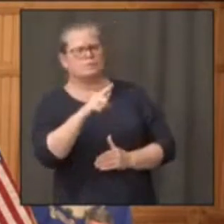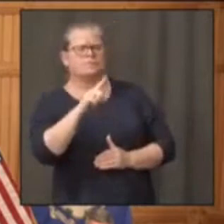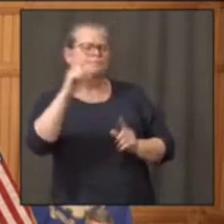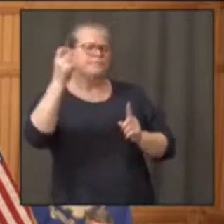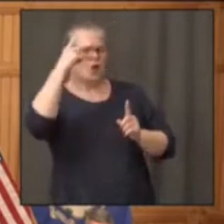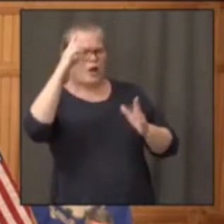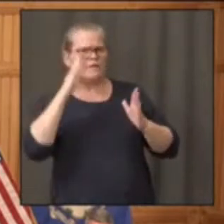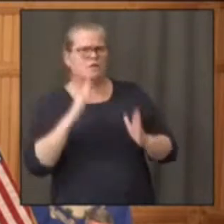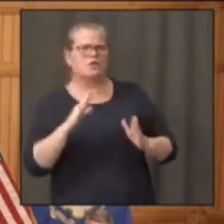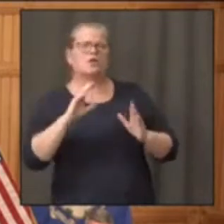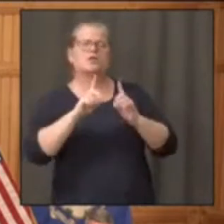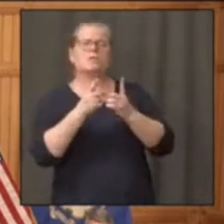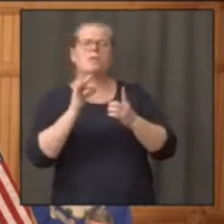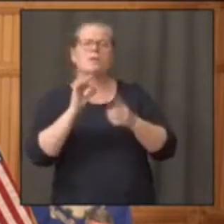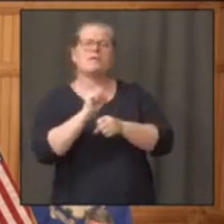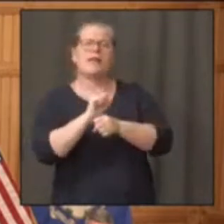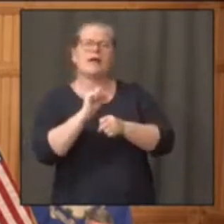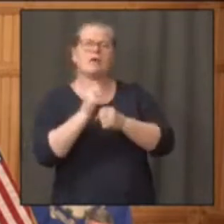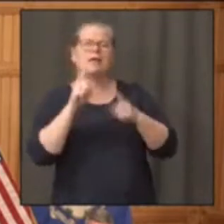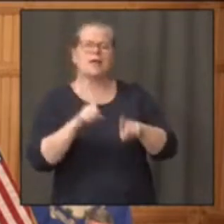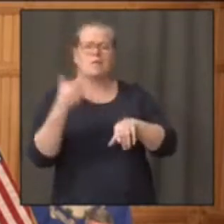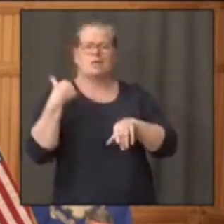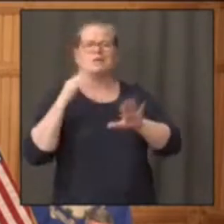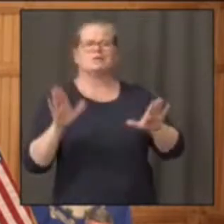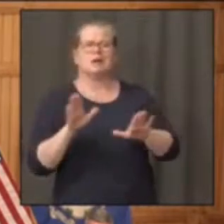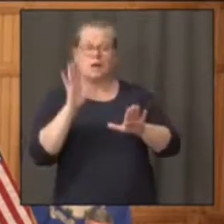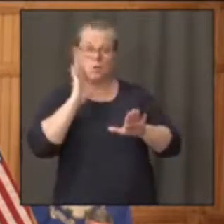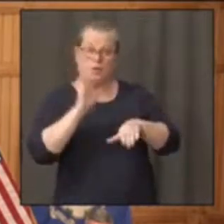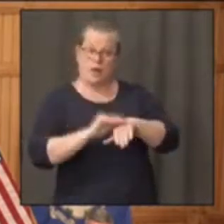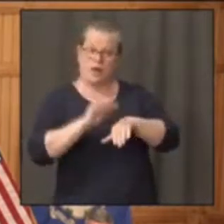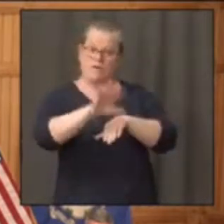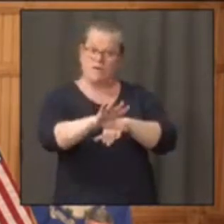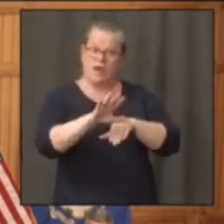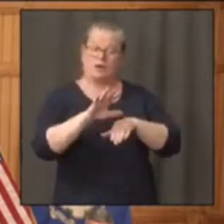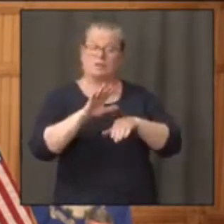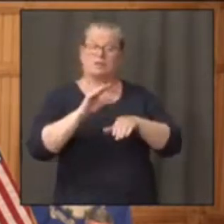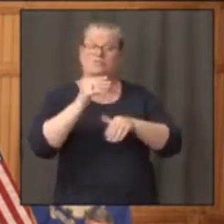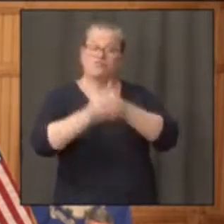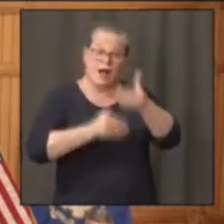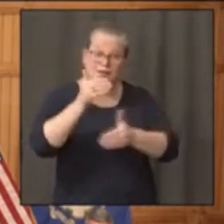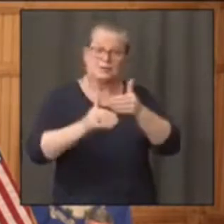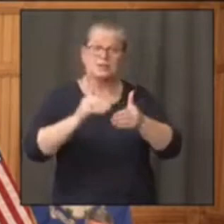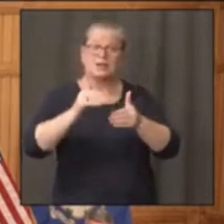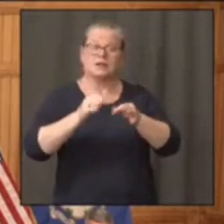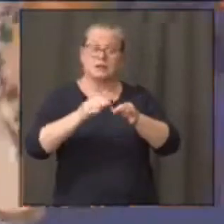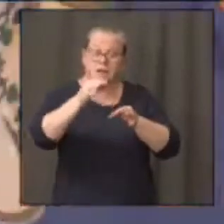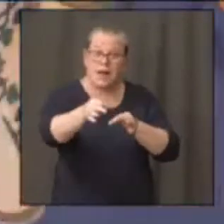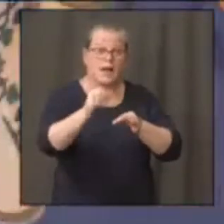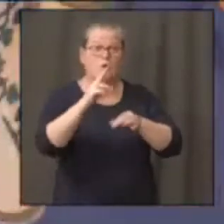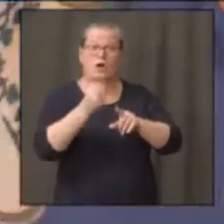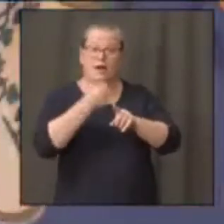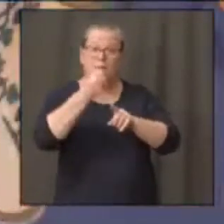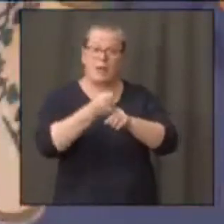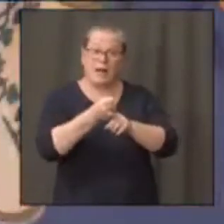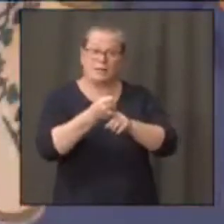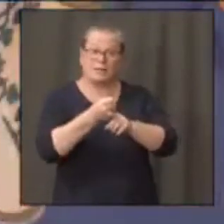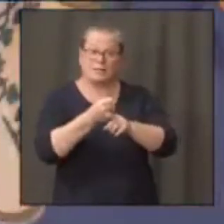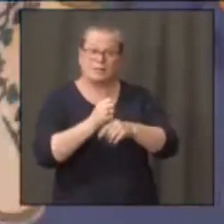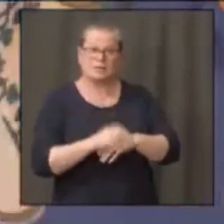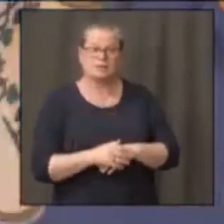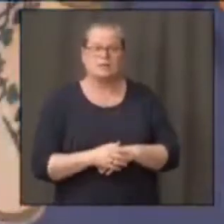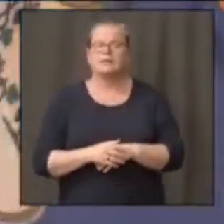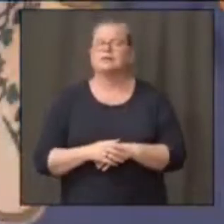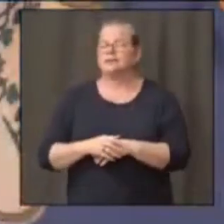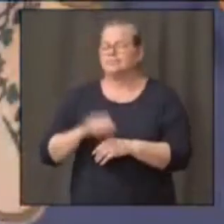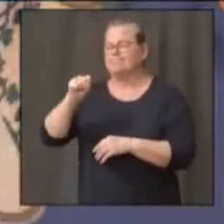impacting any unemployment claims filed this week? Could it cause a delay in processing? Yeah, I think there is some catching up we've got to do